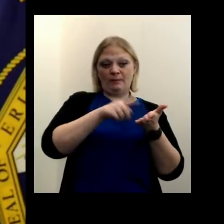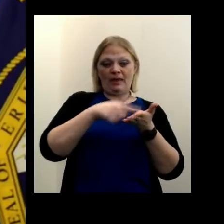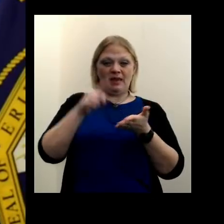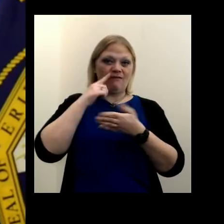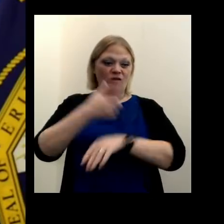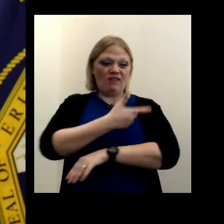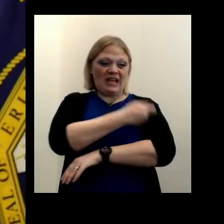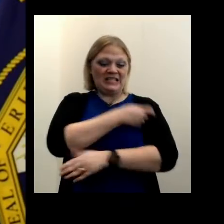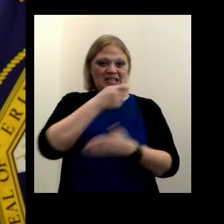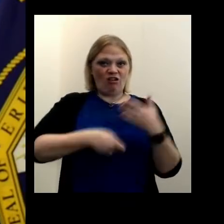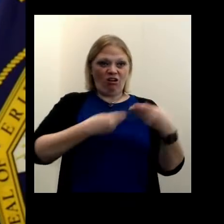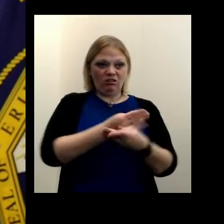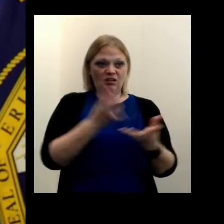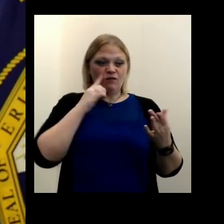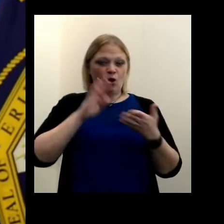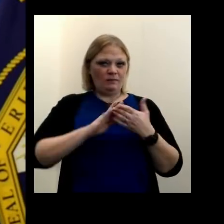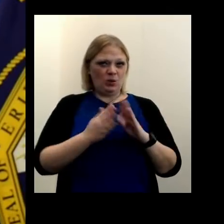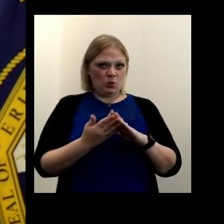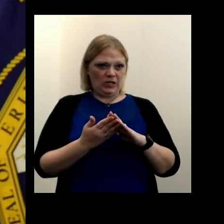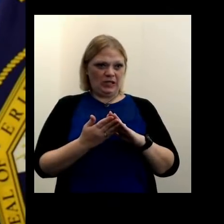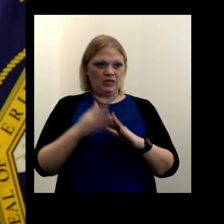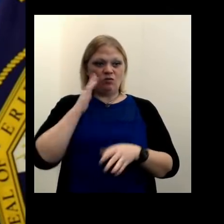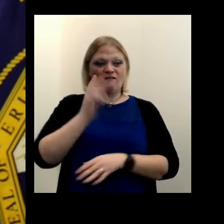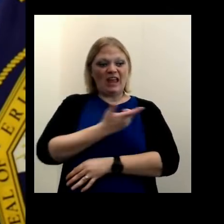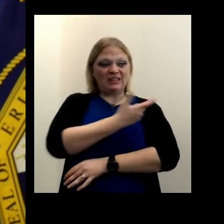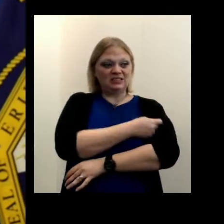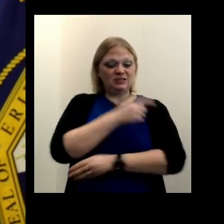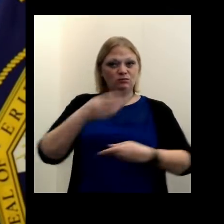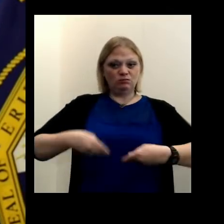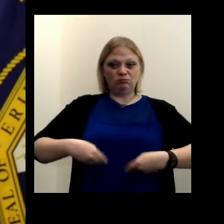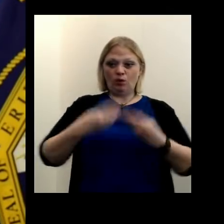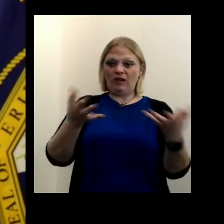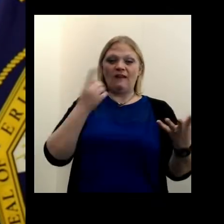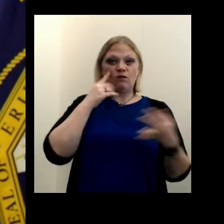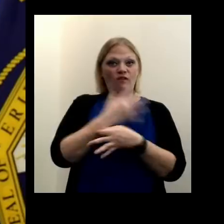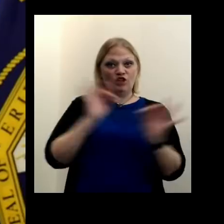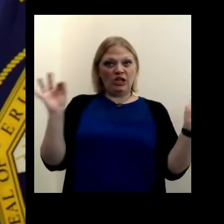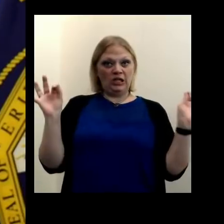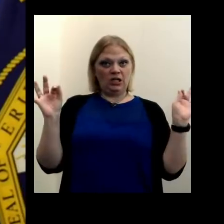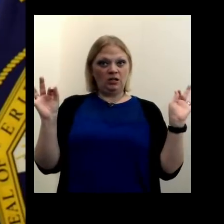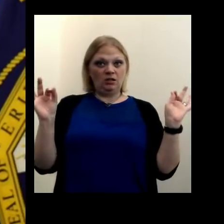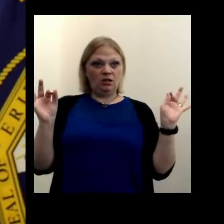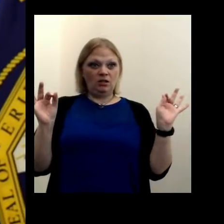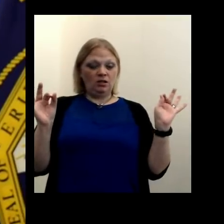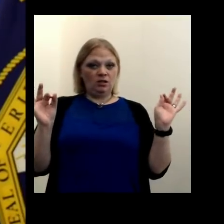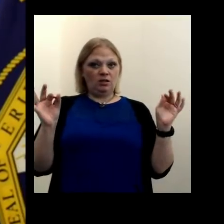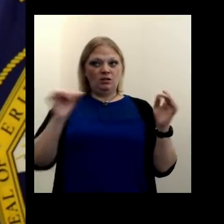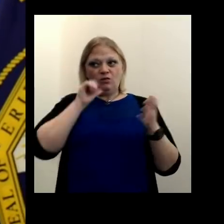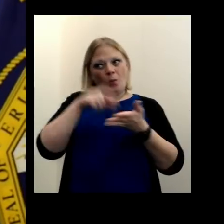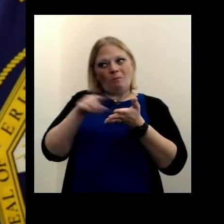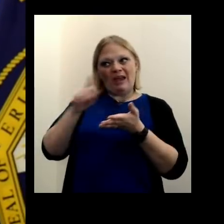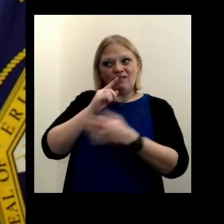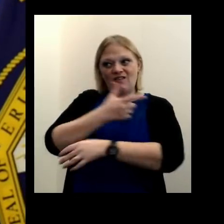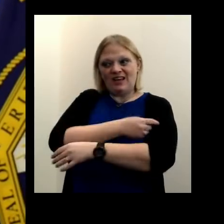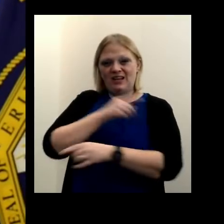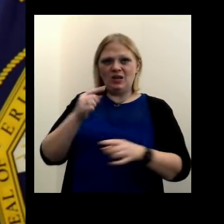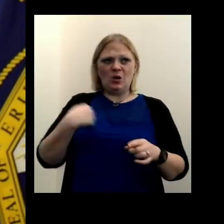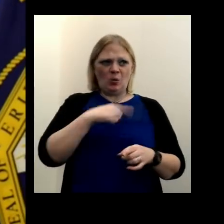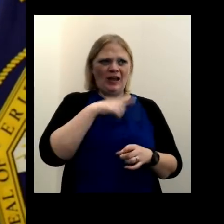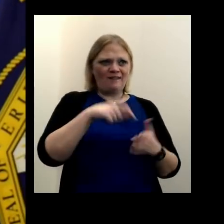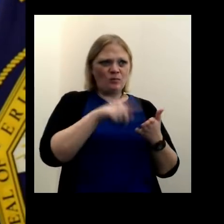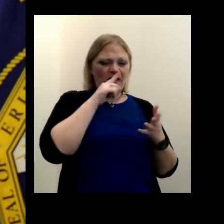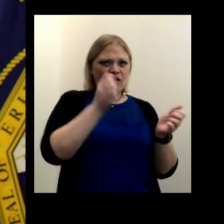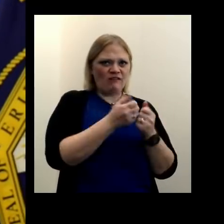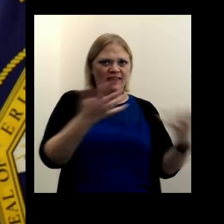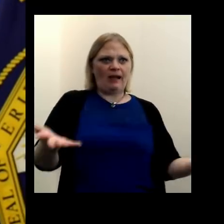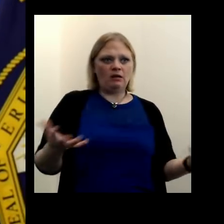delivery for our community. Because while the vaccine is going to be provided for free, we're not going to have to pay for the vaccine. We're going to have to pay for everything else: